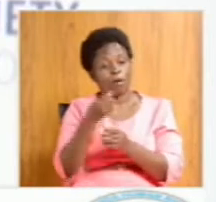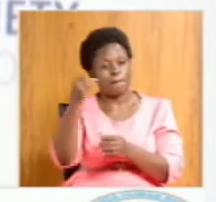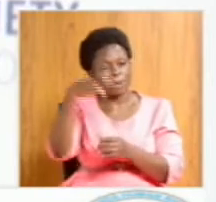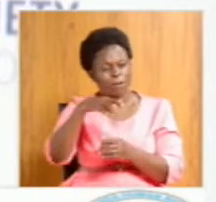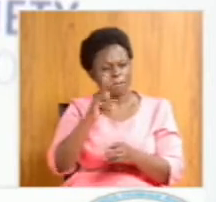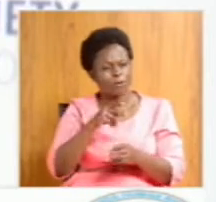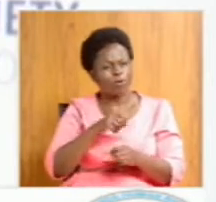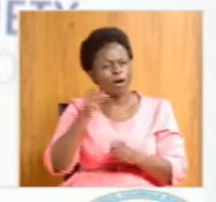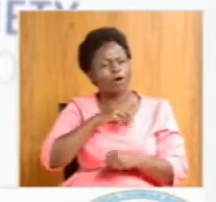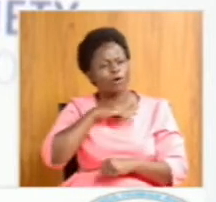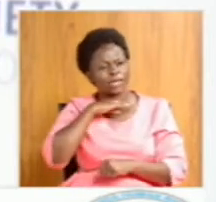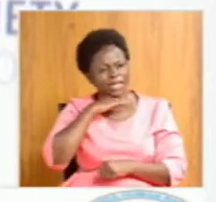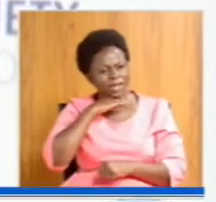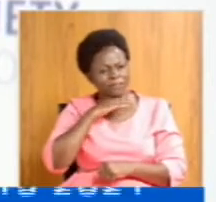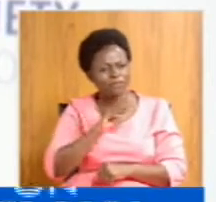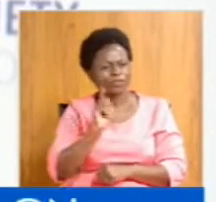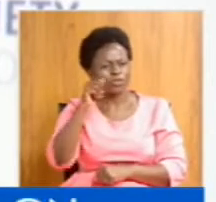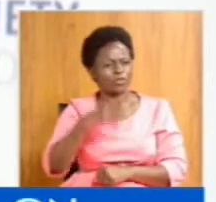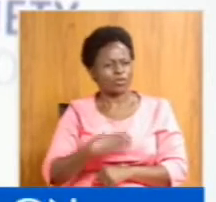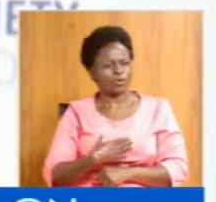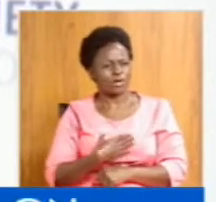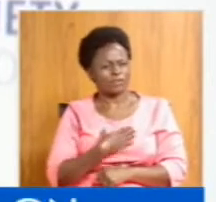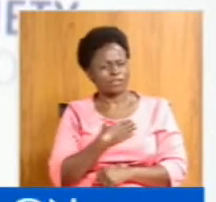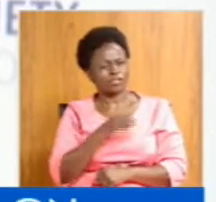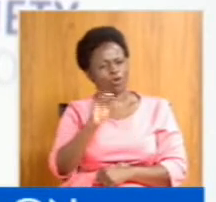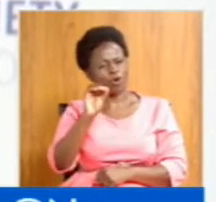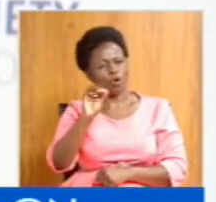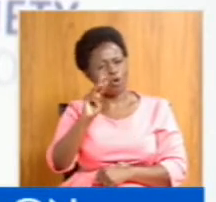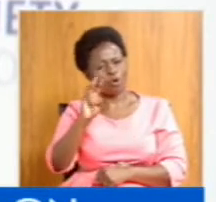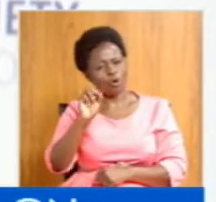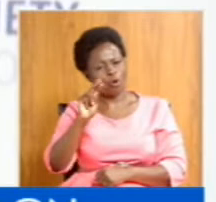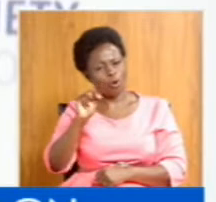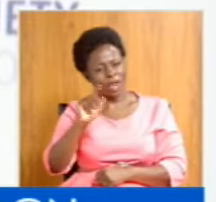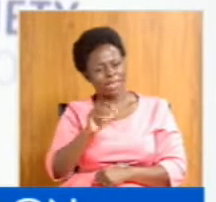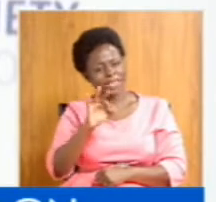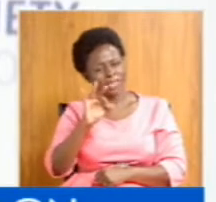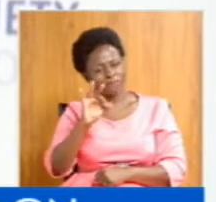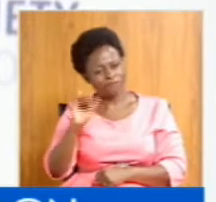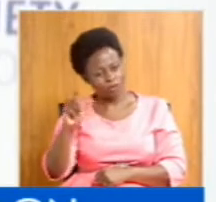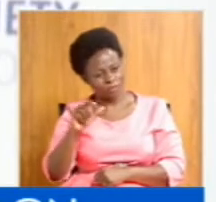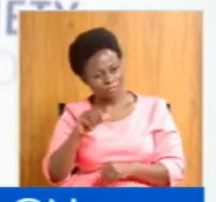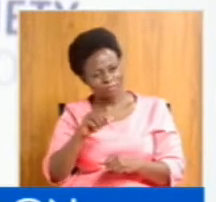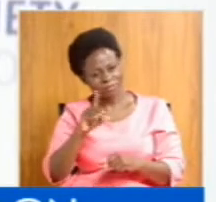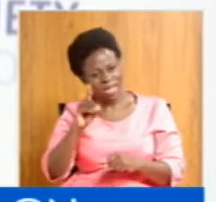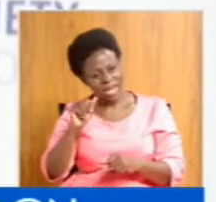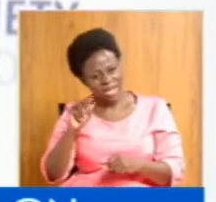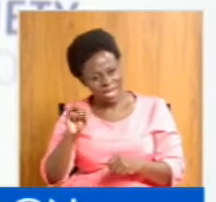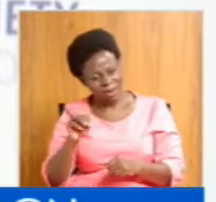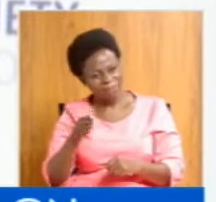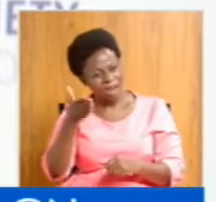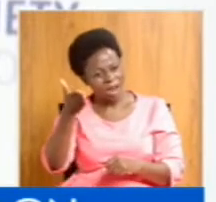of us that are old enough, you've paid visits to the Owen Falls Dam. We have hydro power dams, Kira, and